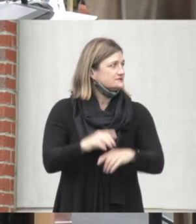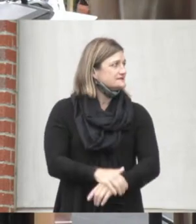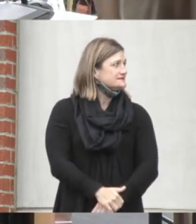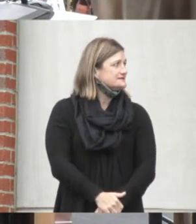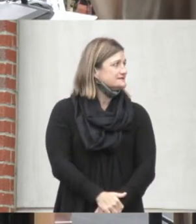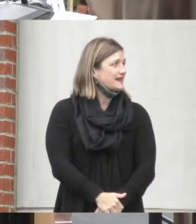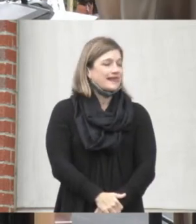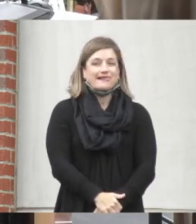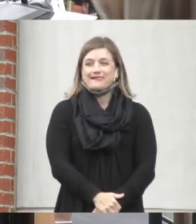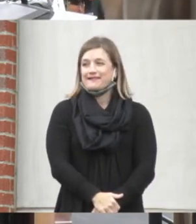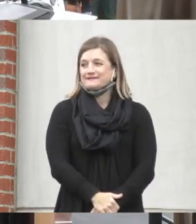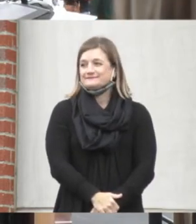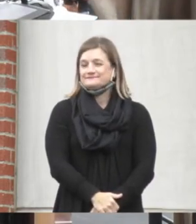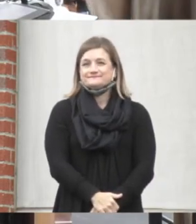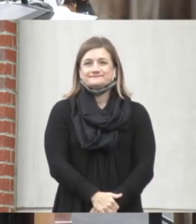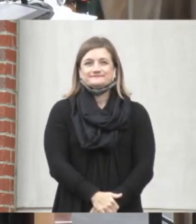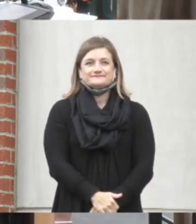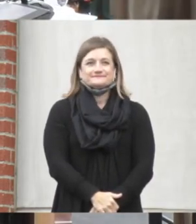This is